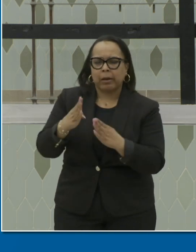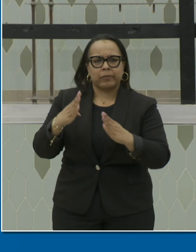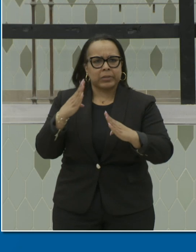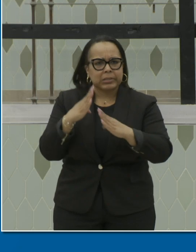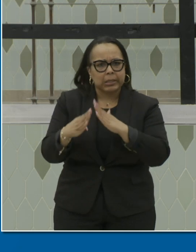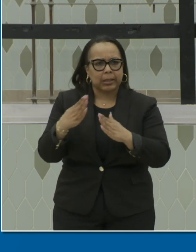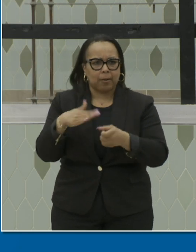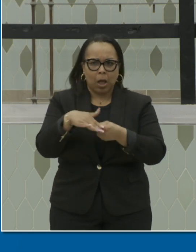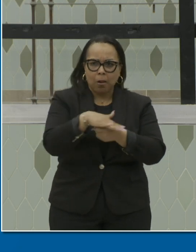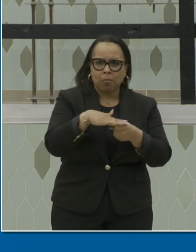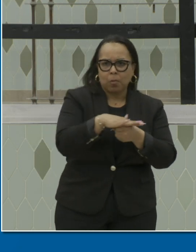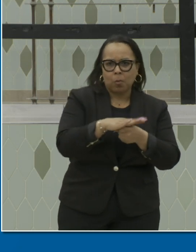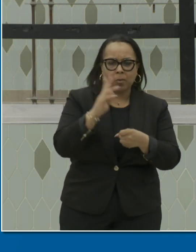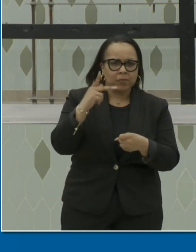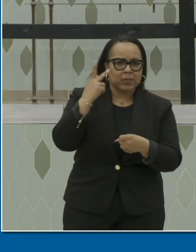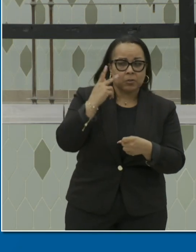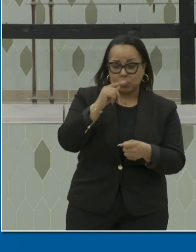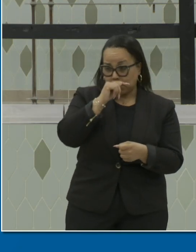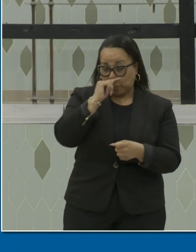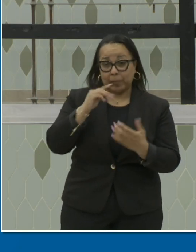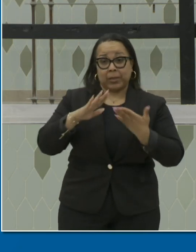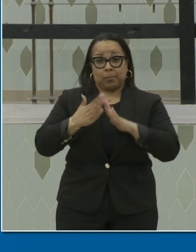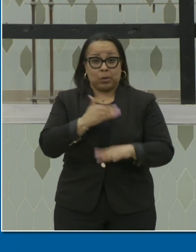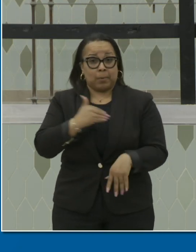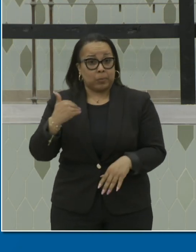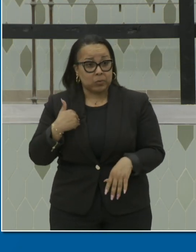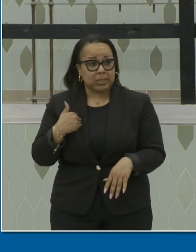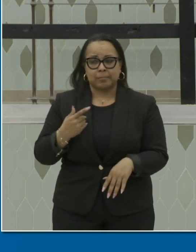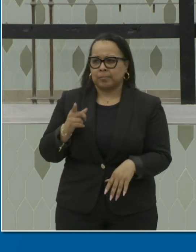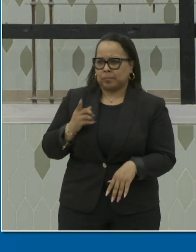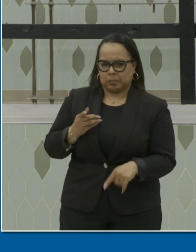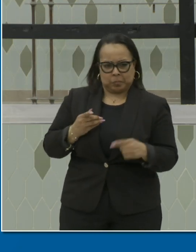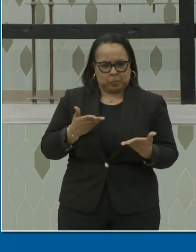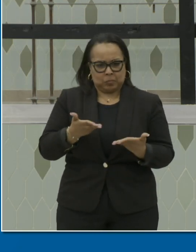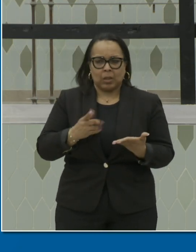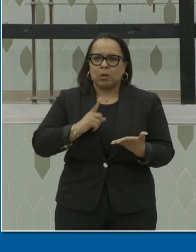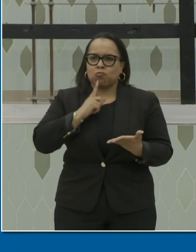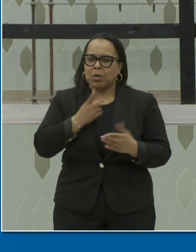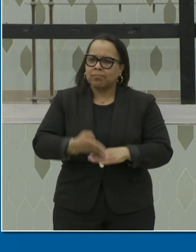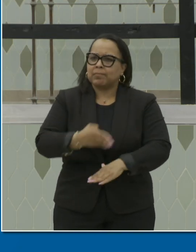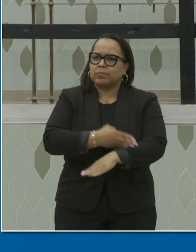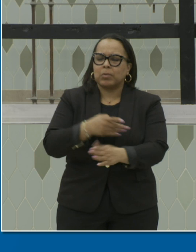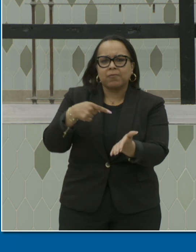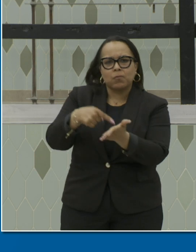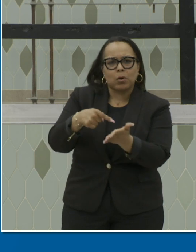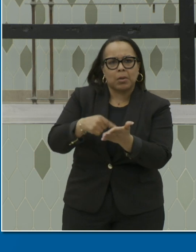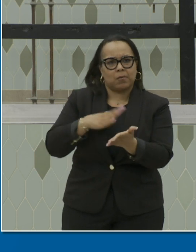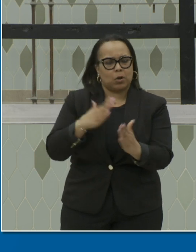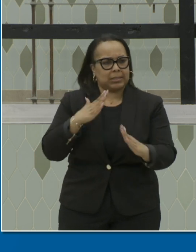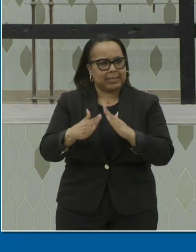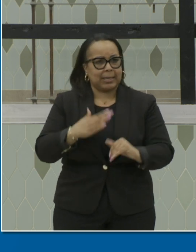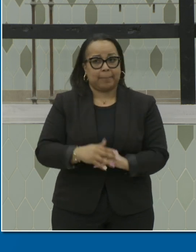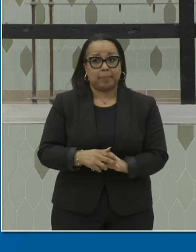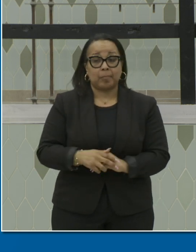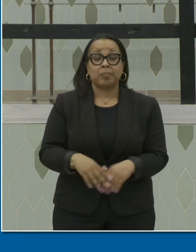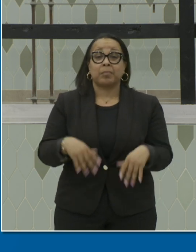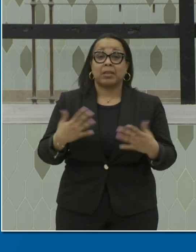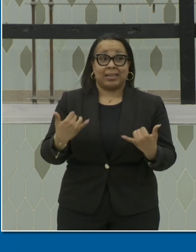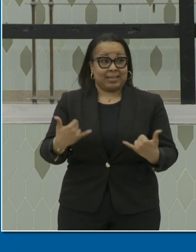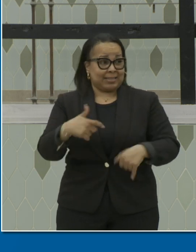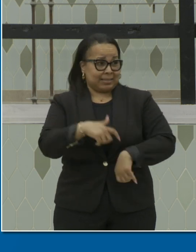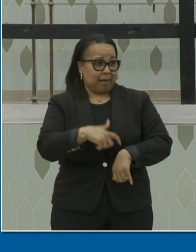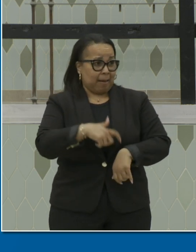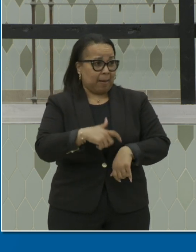city and local officials and community members to enhance the affordability of our city. In a